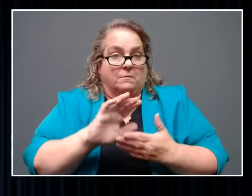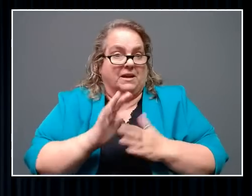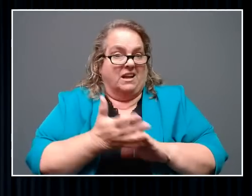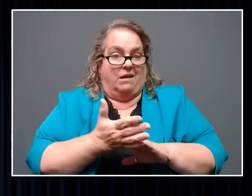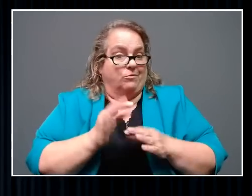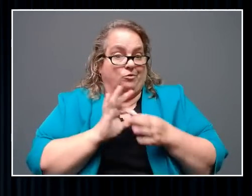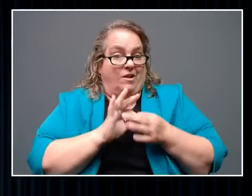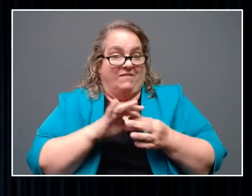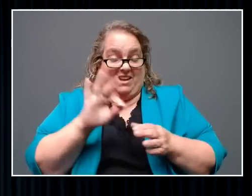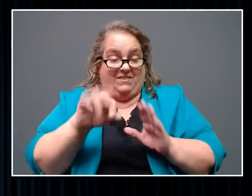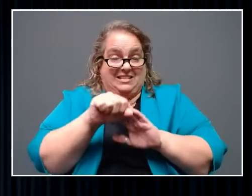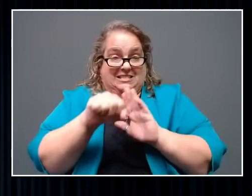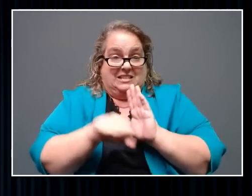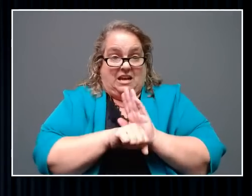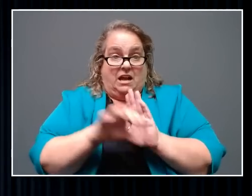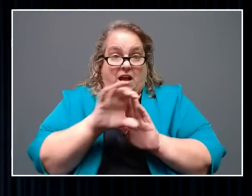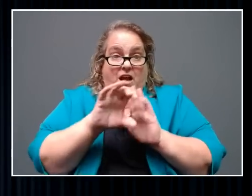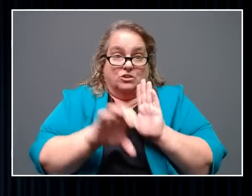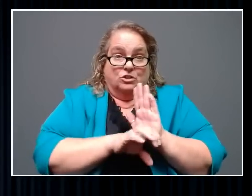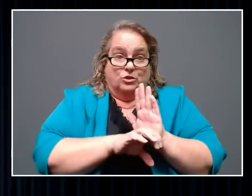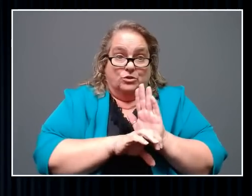passes that will